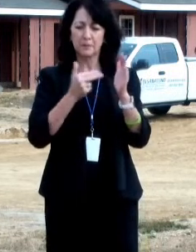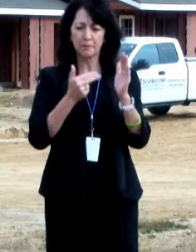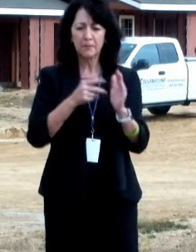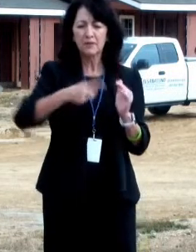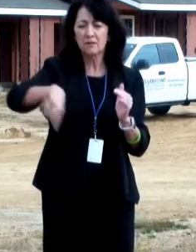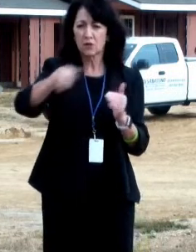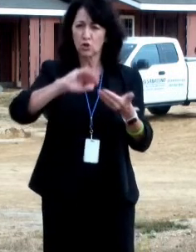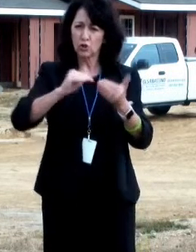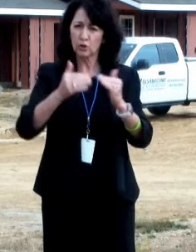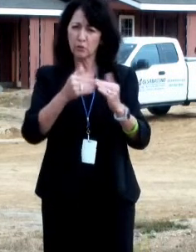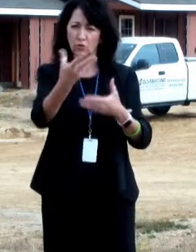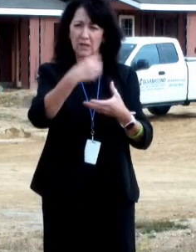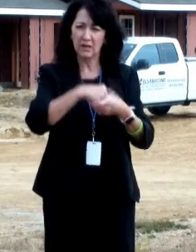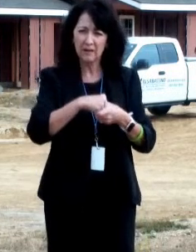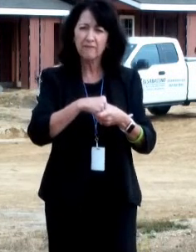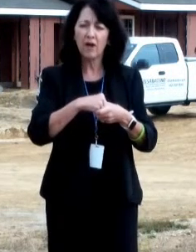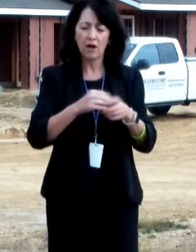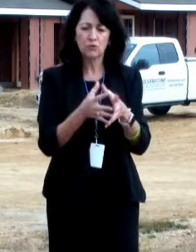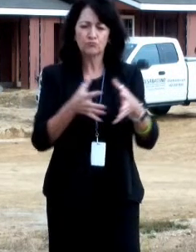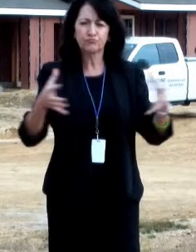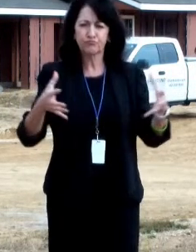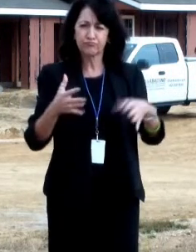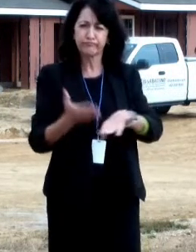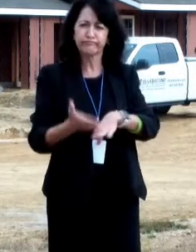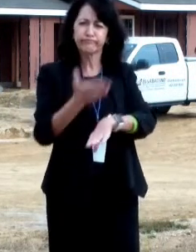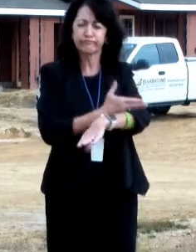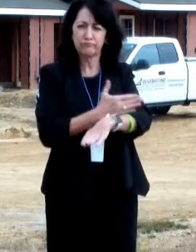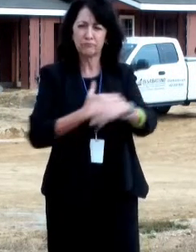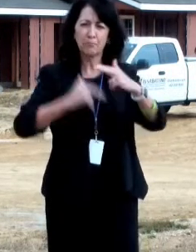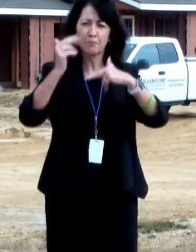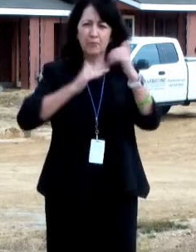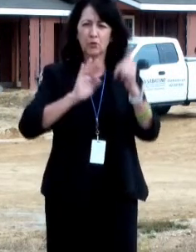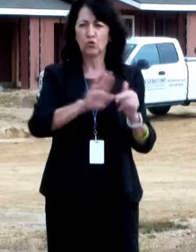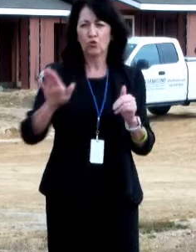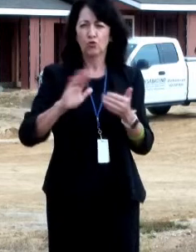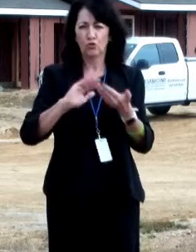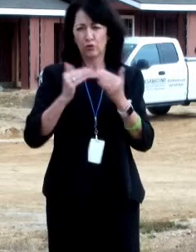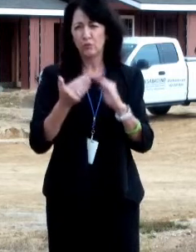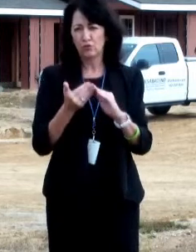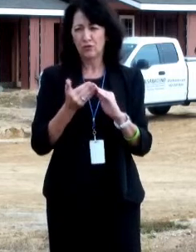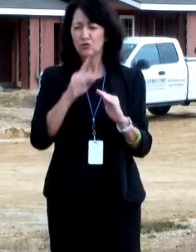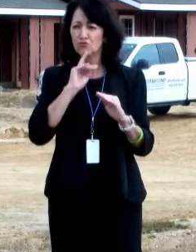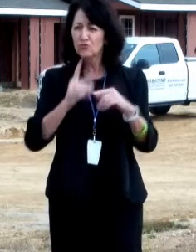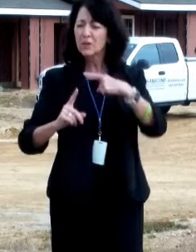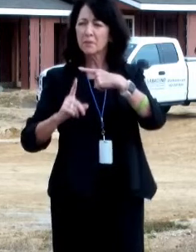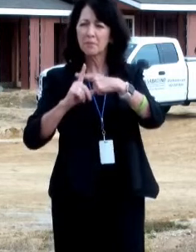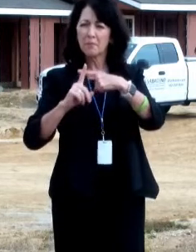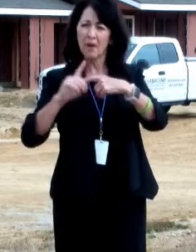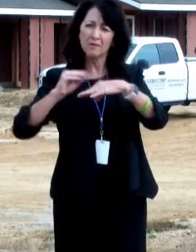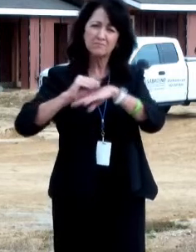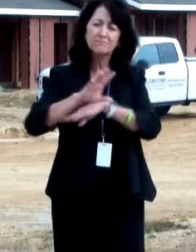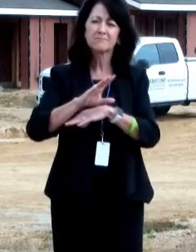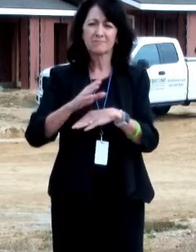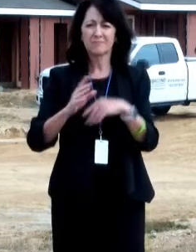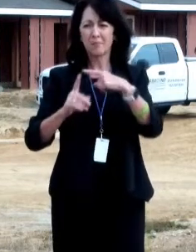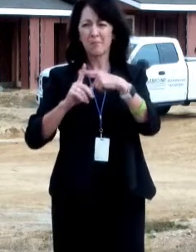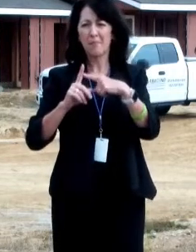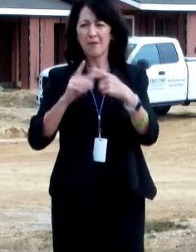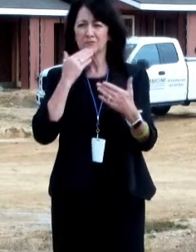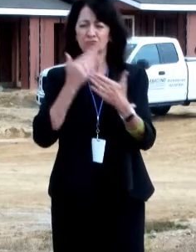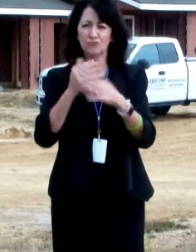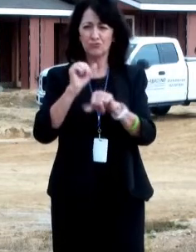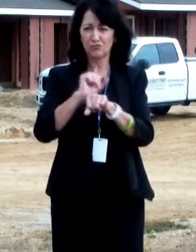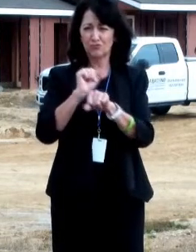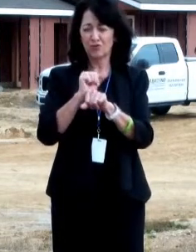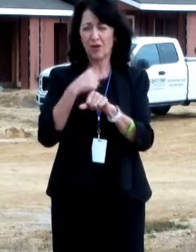of our country, and they've done a tremendously positive job for our city and our state. And I want to thank all of them individually for